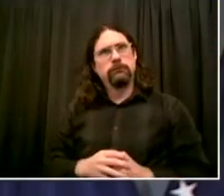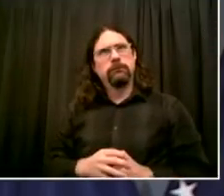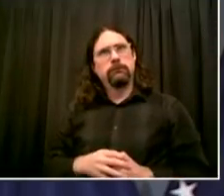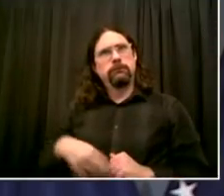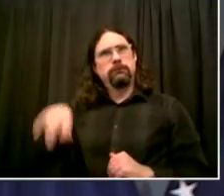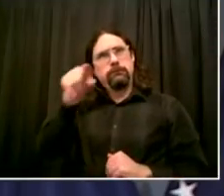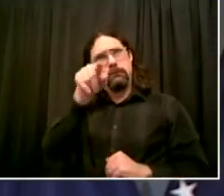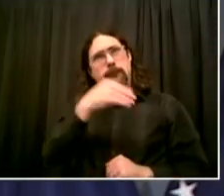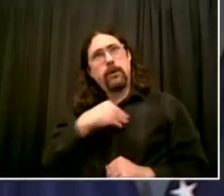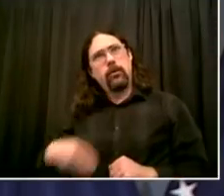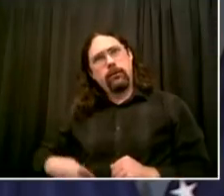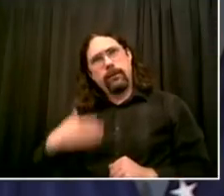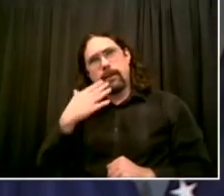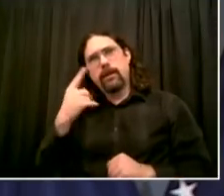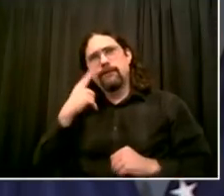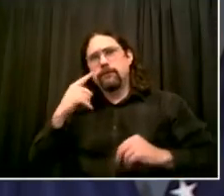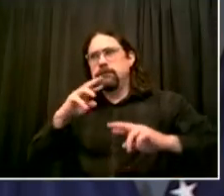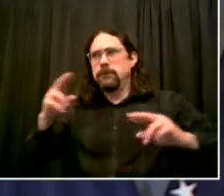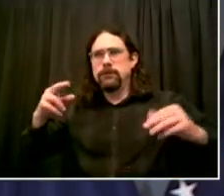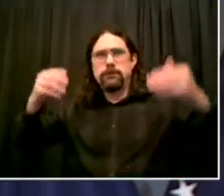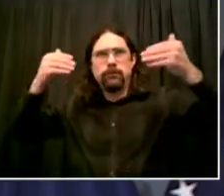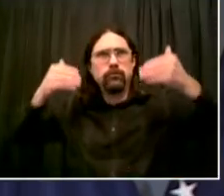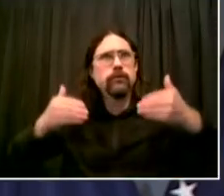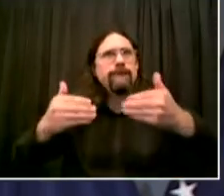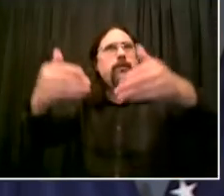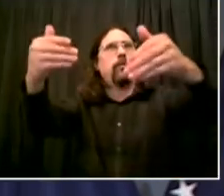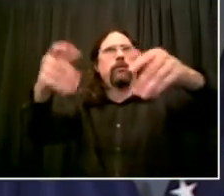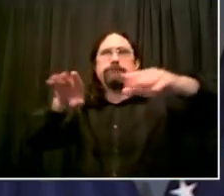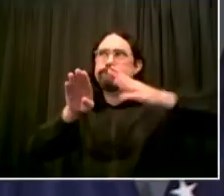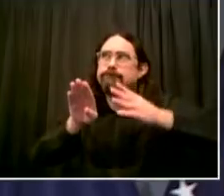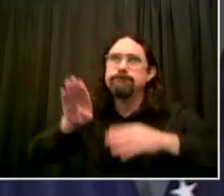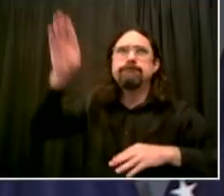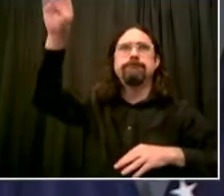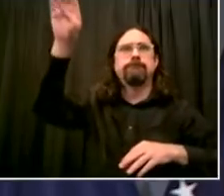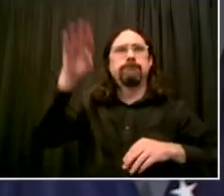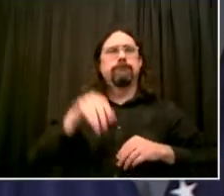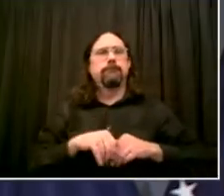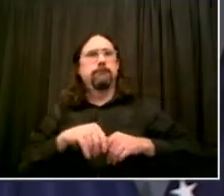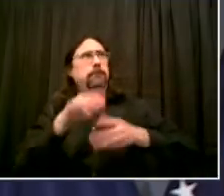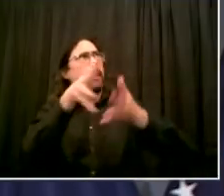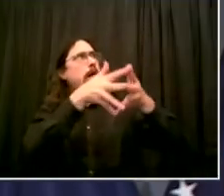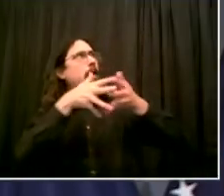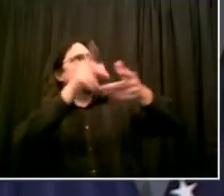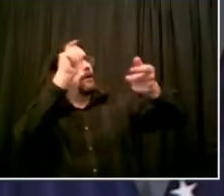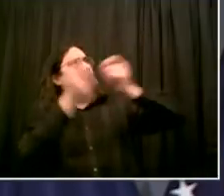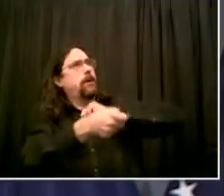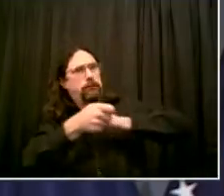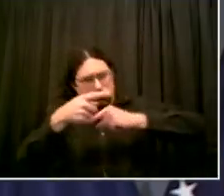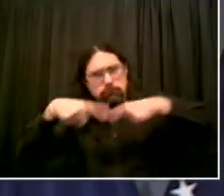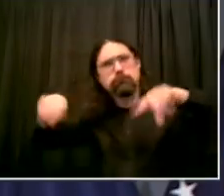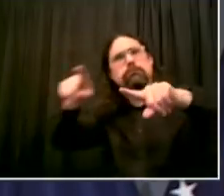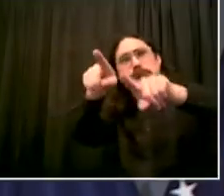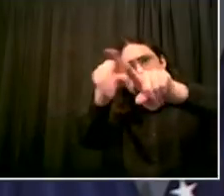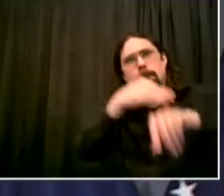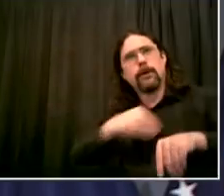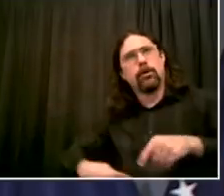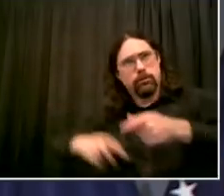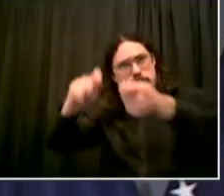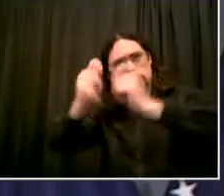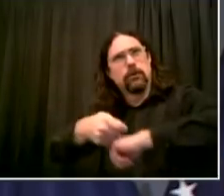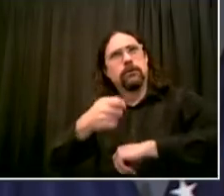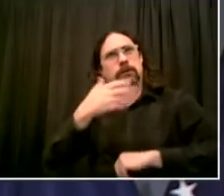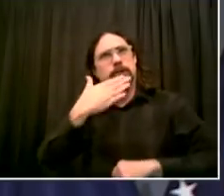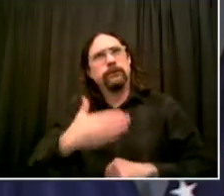different. We are trailblazers in New York, and we've been trailblazing with the New York City Crisis